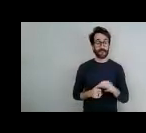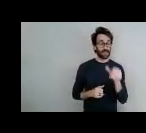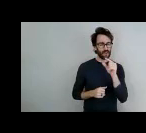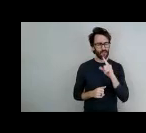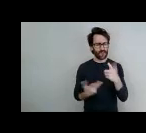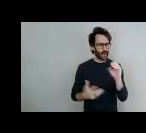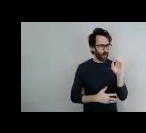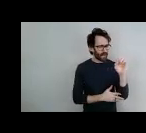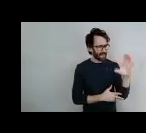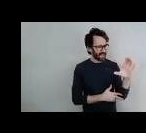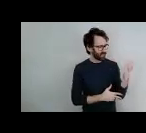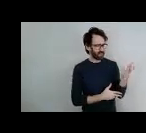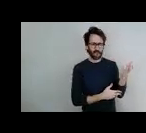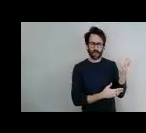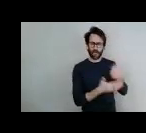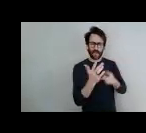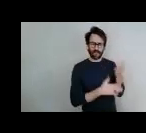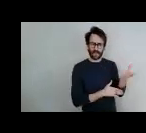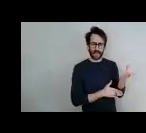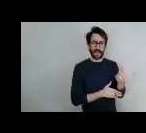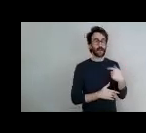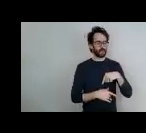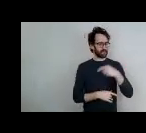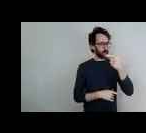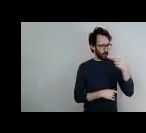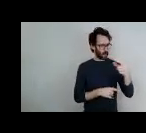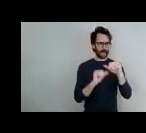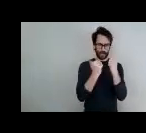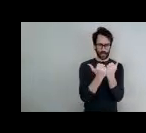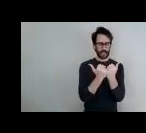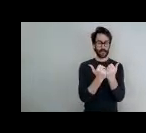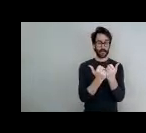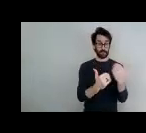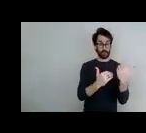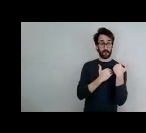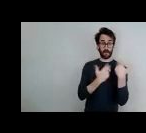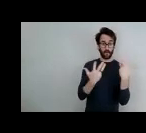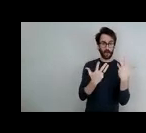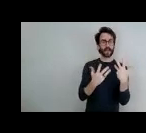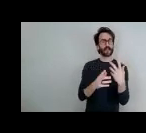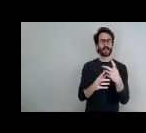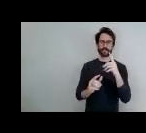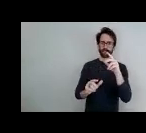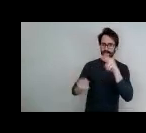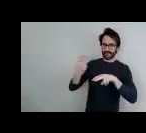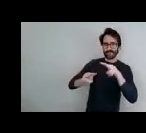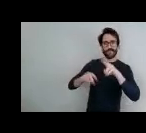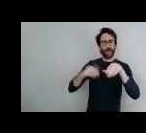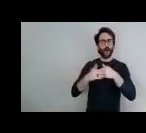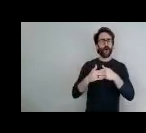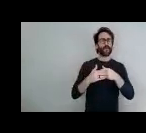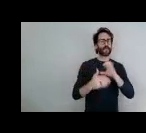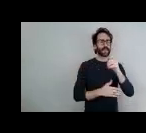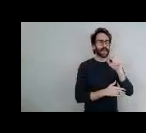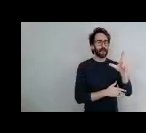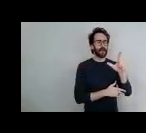our organization, we're a government agency, and we're responsible for regulating the capital markets in the province. So what does